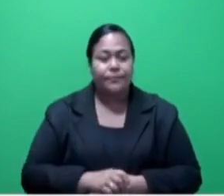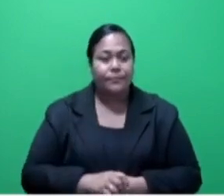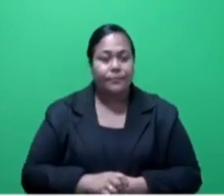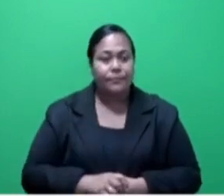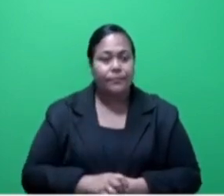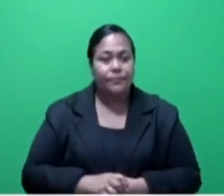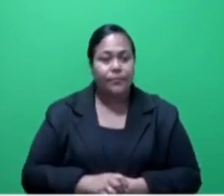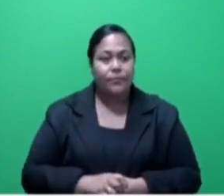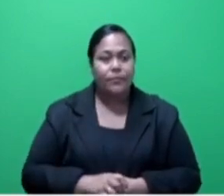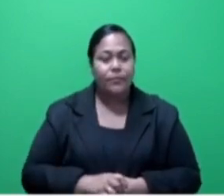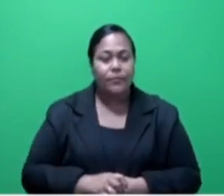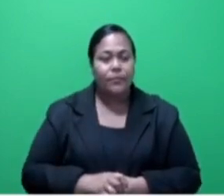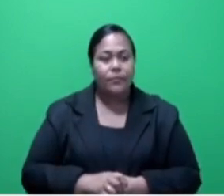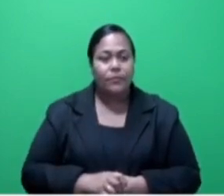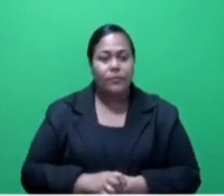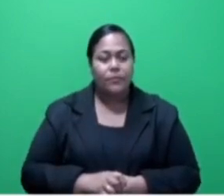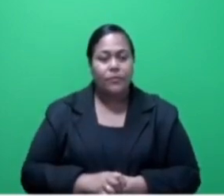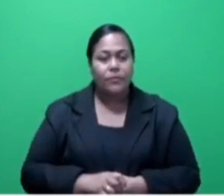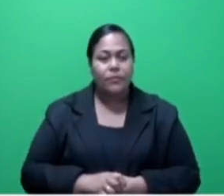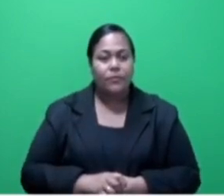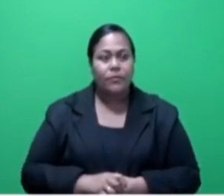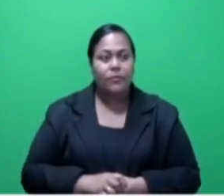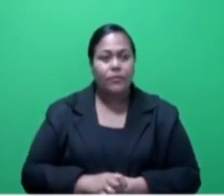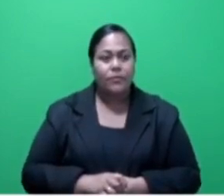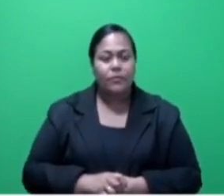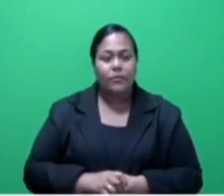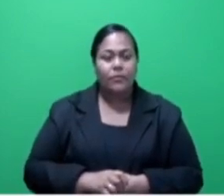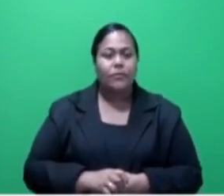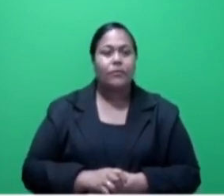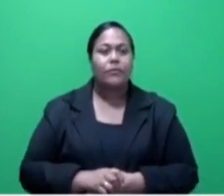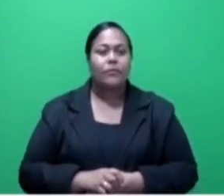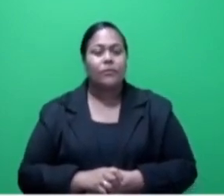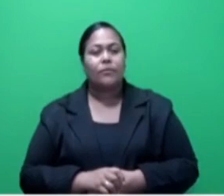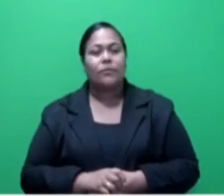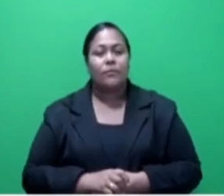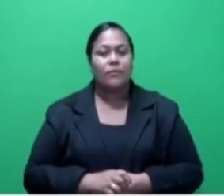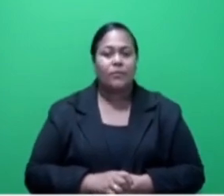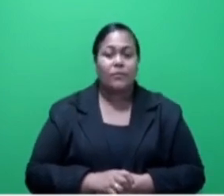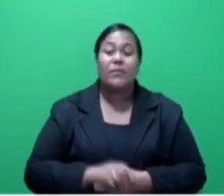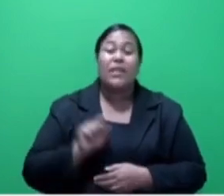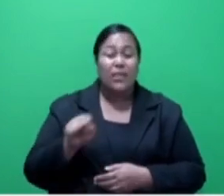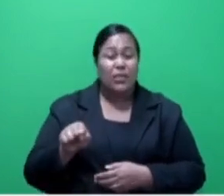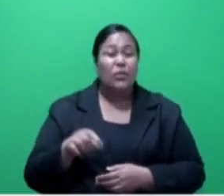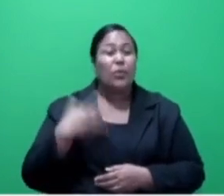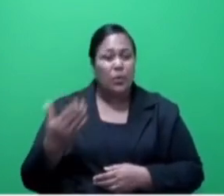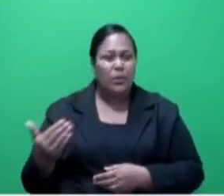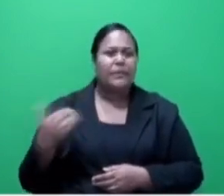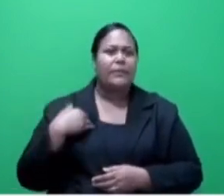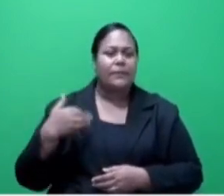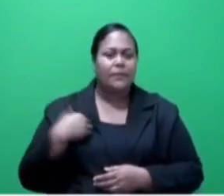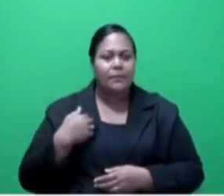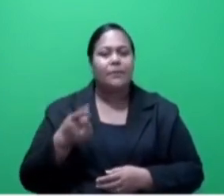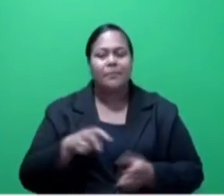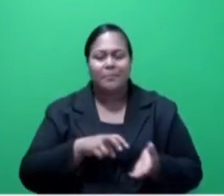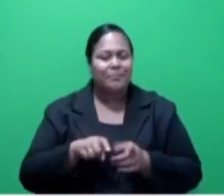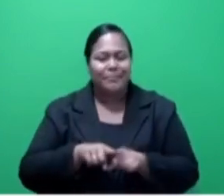Your excessive interventions goes to show you on weak ground. The ginger farmers, Mr. Speaker,